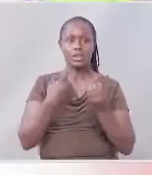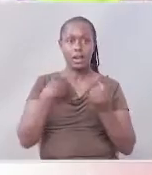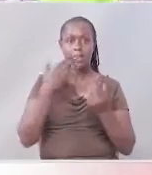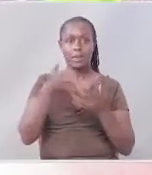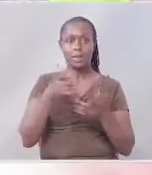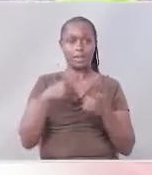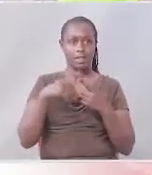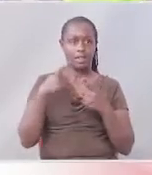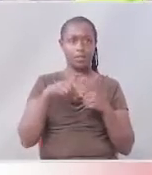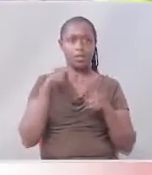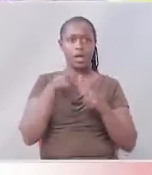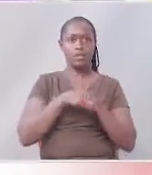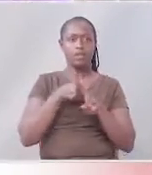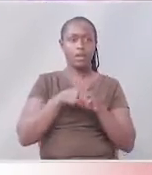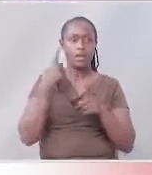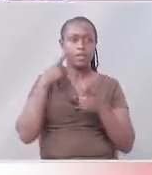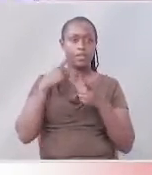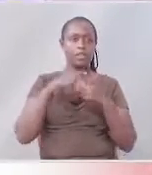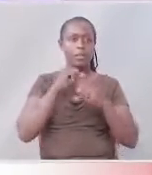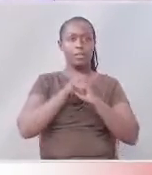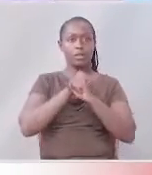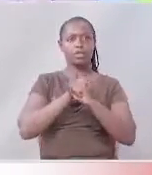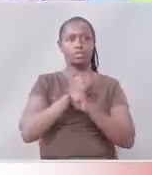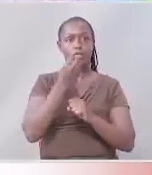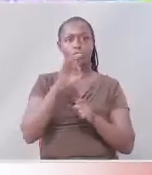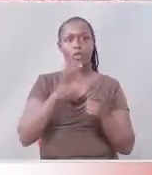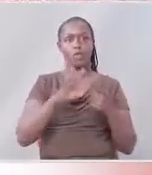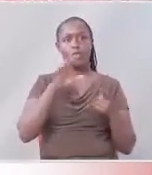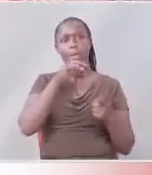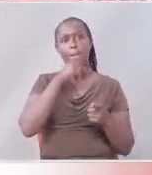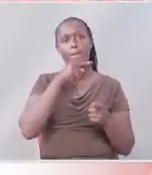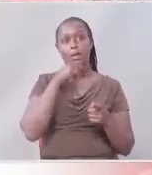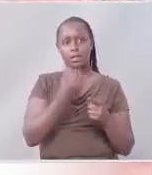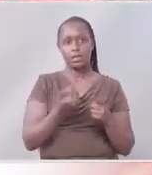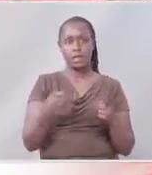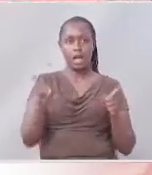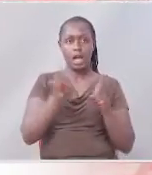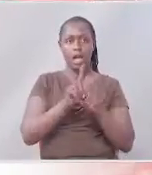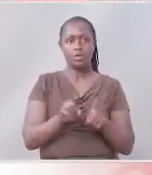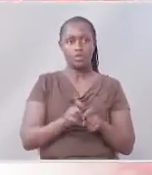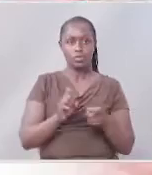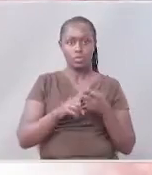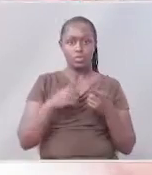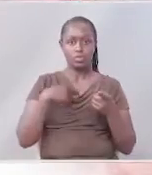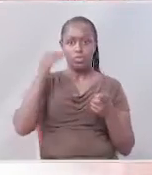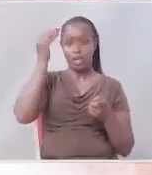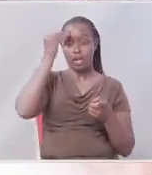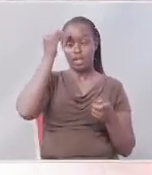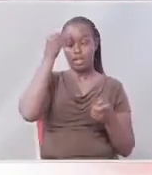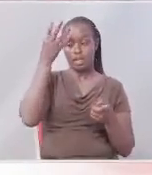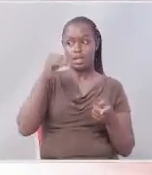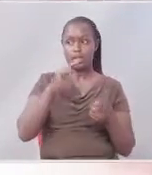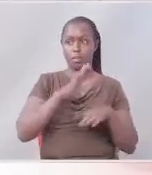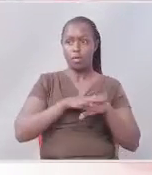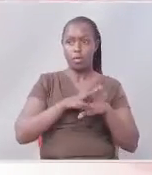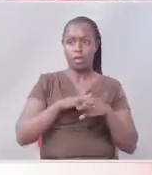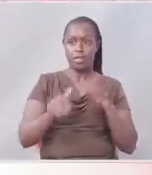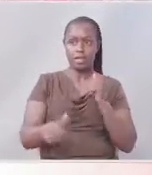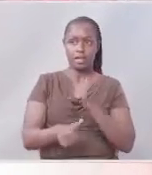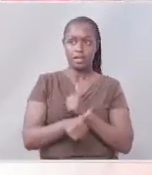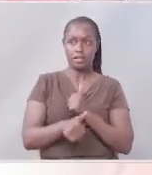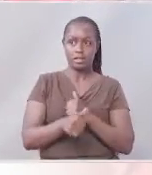campaign to advocate for the protection of the boy child and also to educate them on the dangers